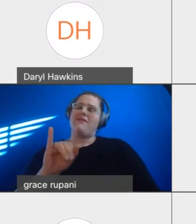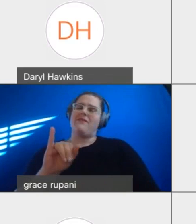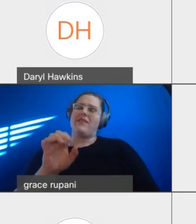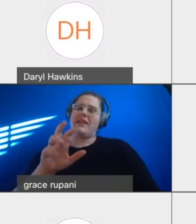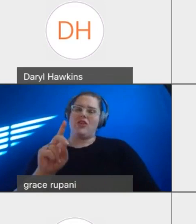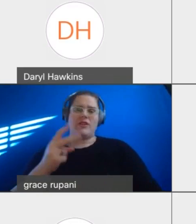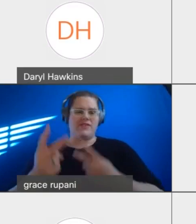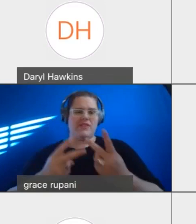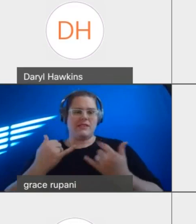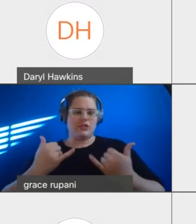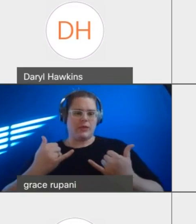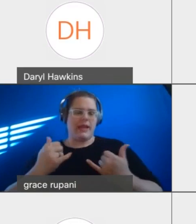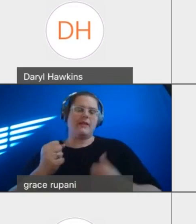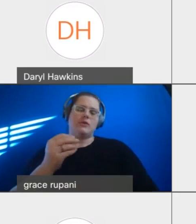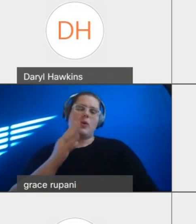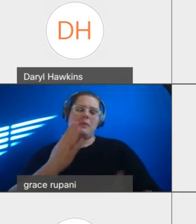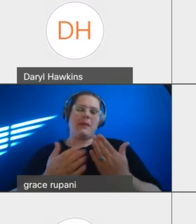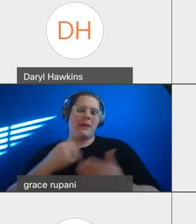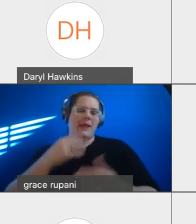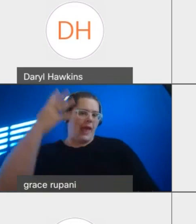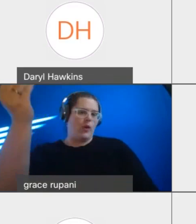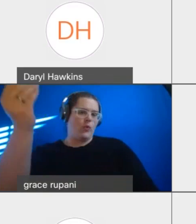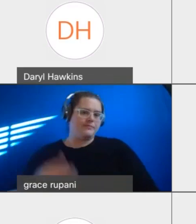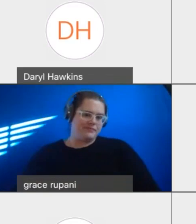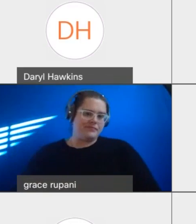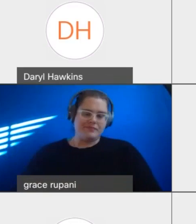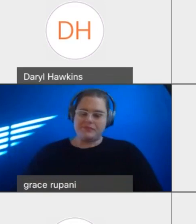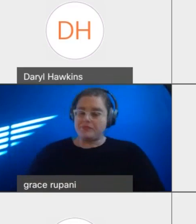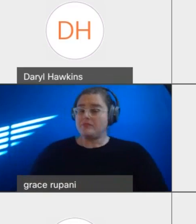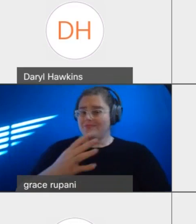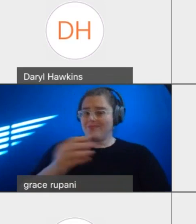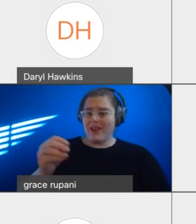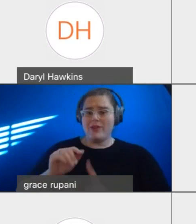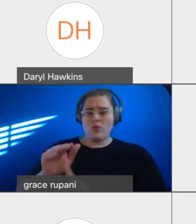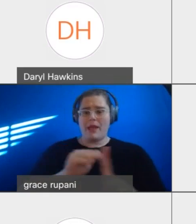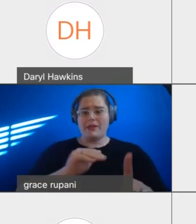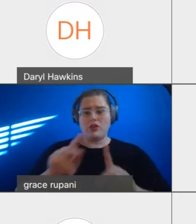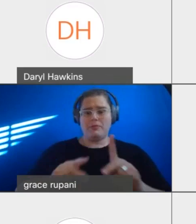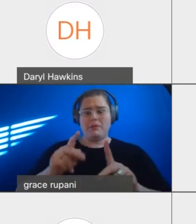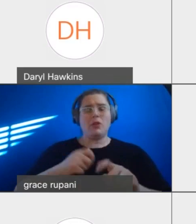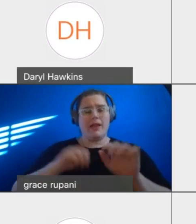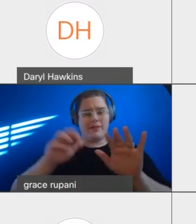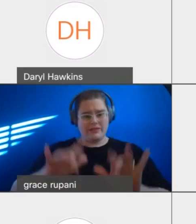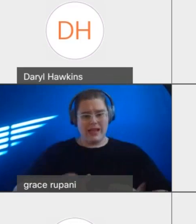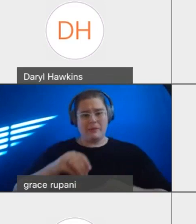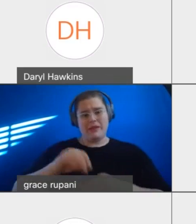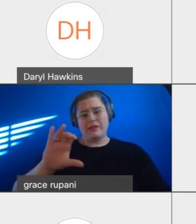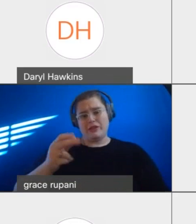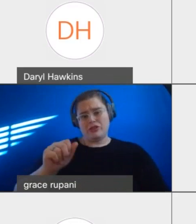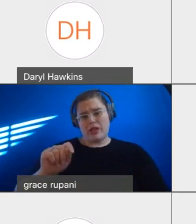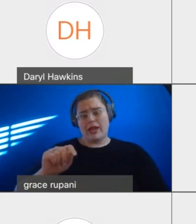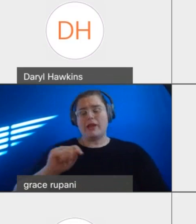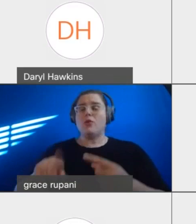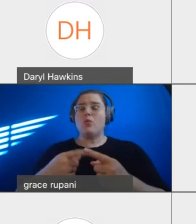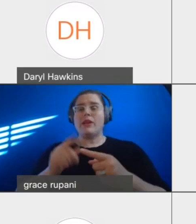community. And as a reminder to people have typed it in the chat box, but when you do the drop down,